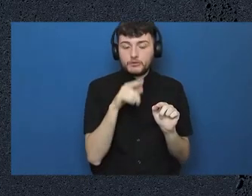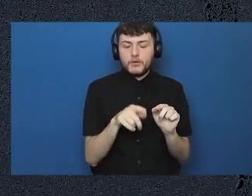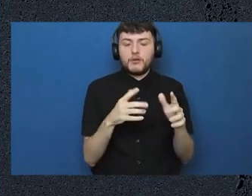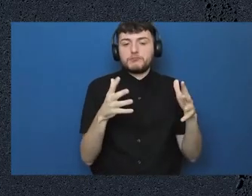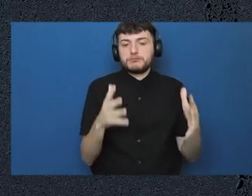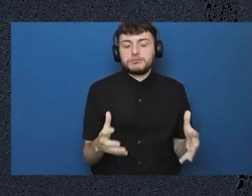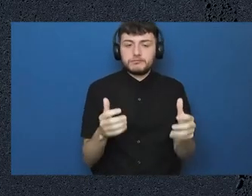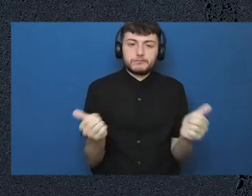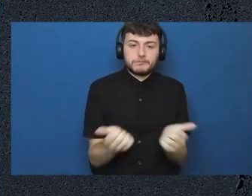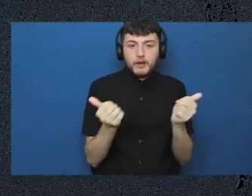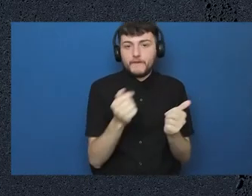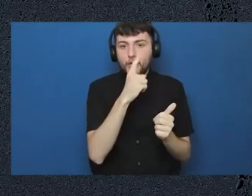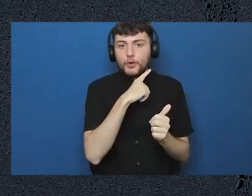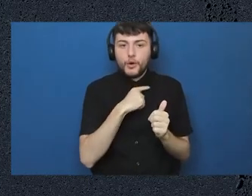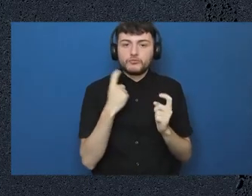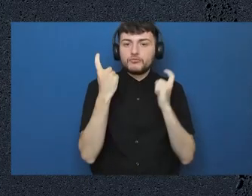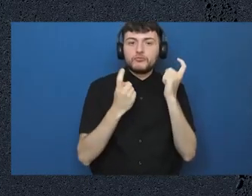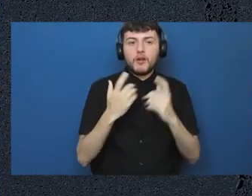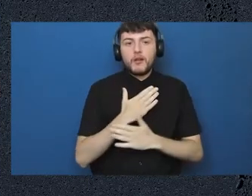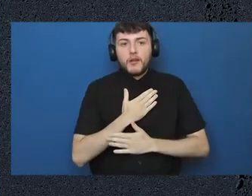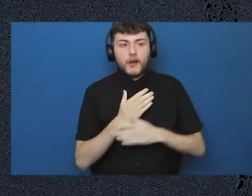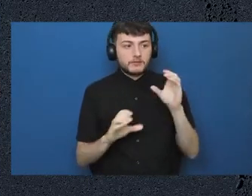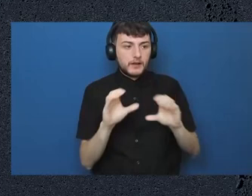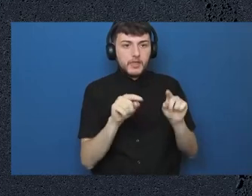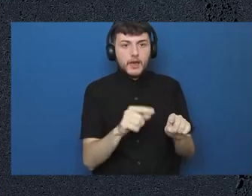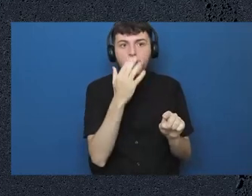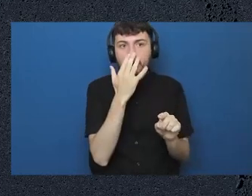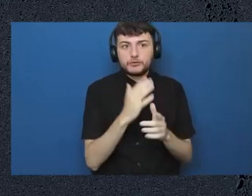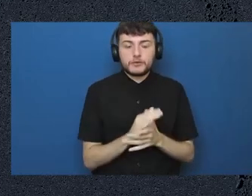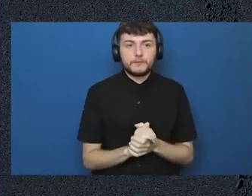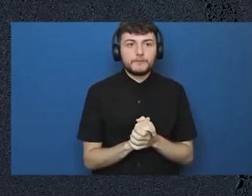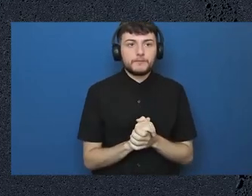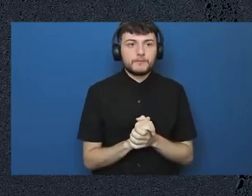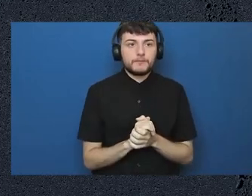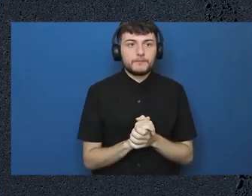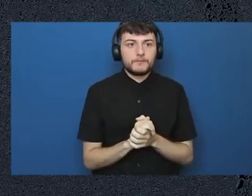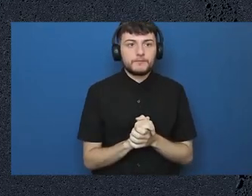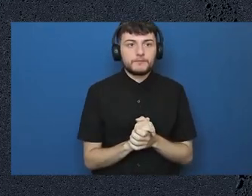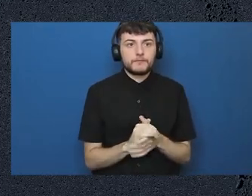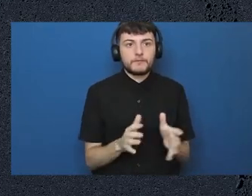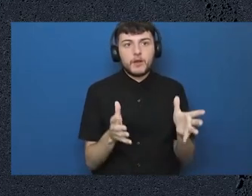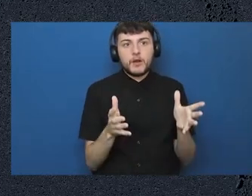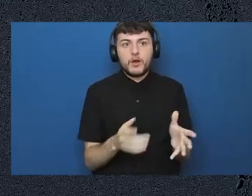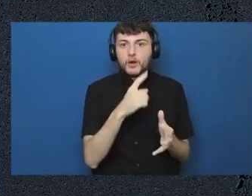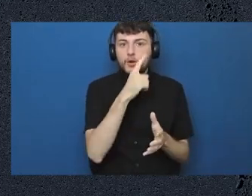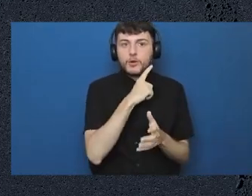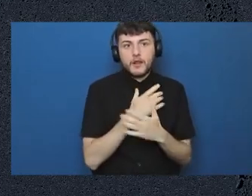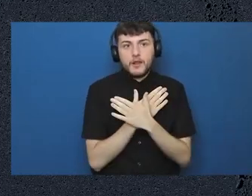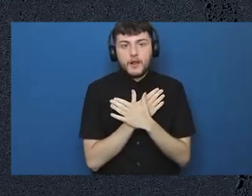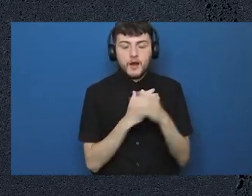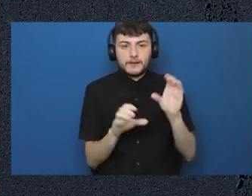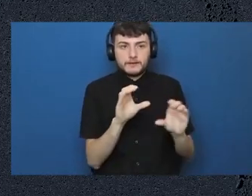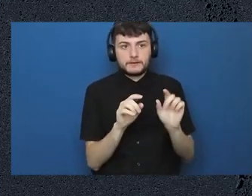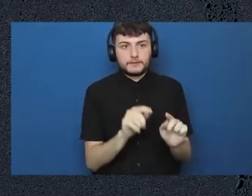curious, and that's, you know, that's, there's a lot of girls kind of loving science. And then they go through high school,